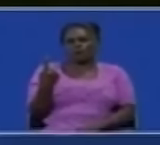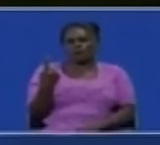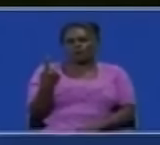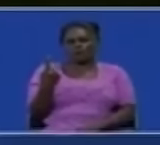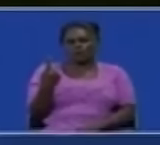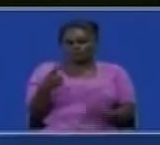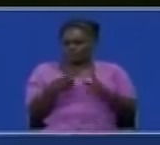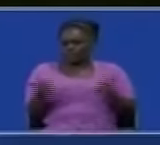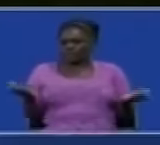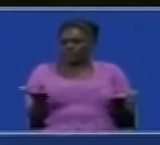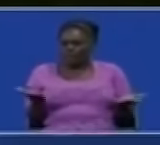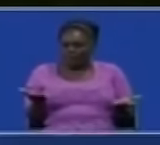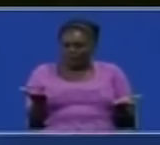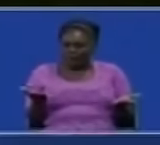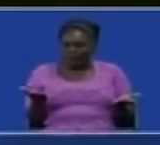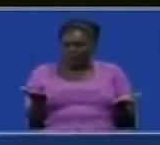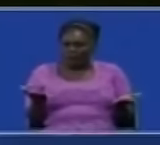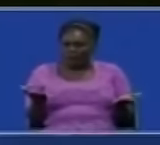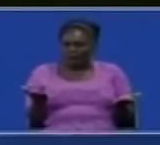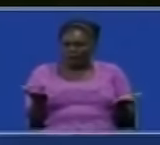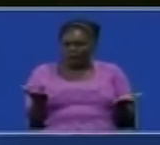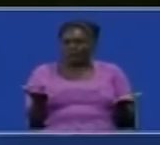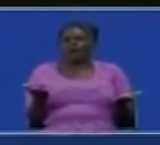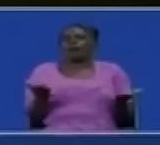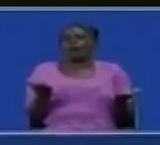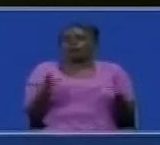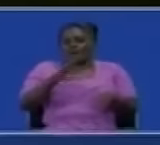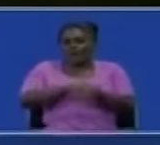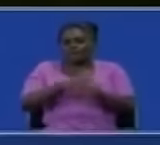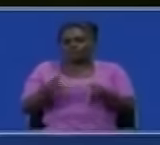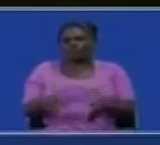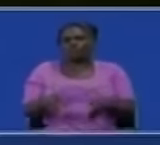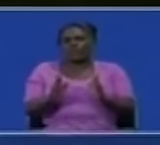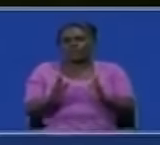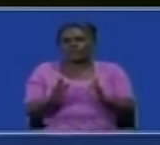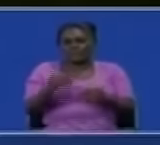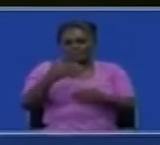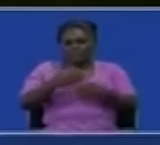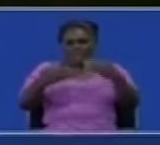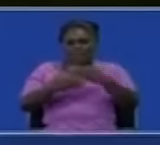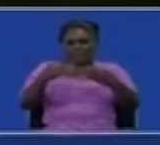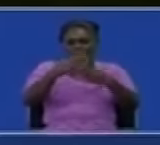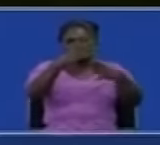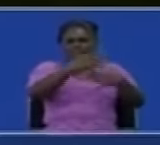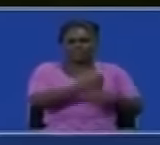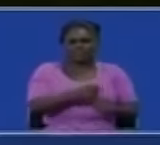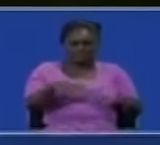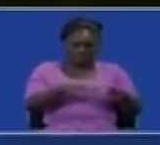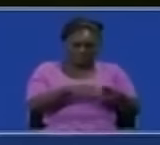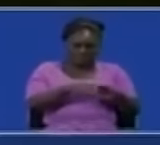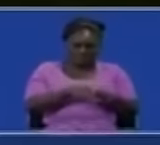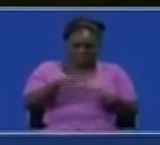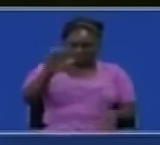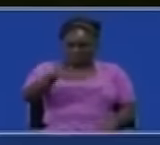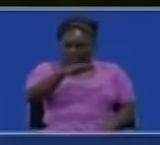the starting point is we have to find ways and means of building trust. Our members of parliament have